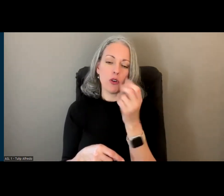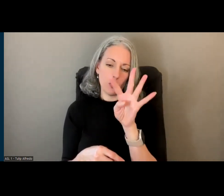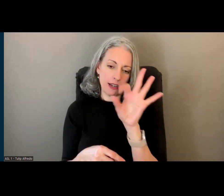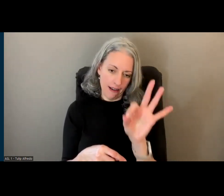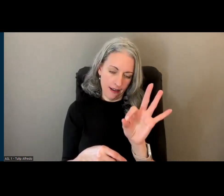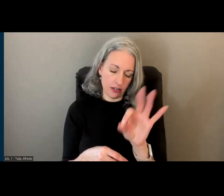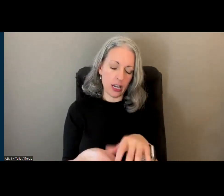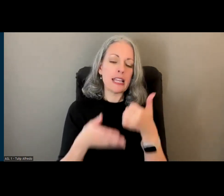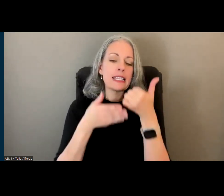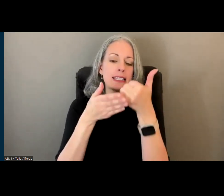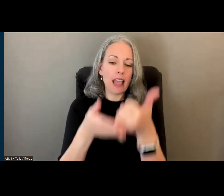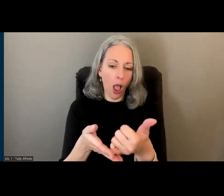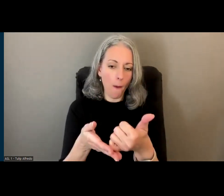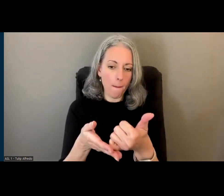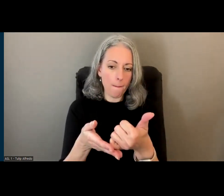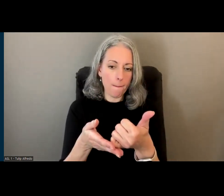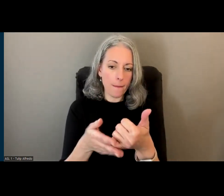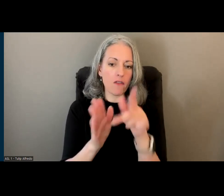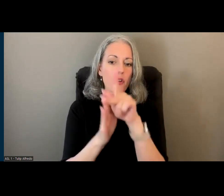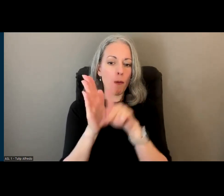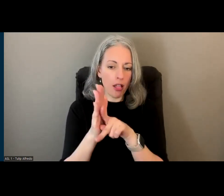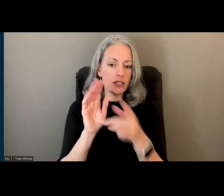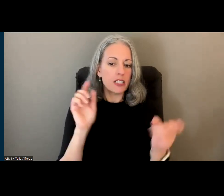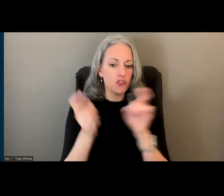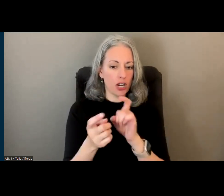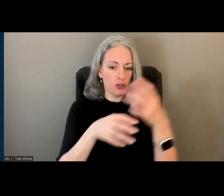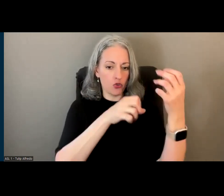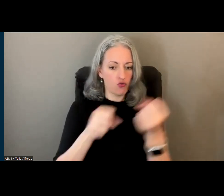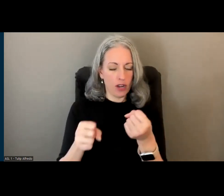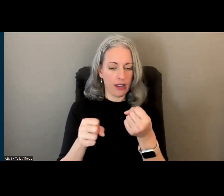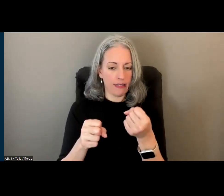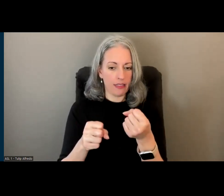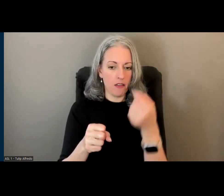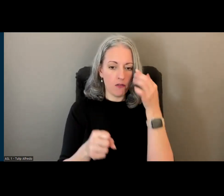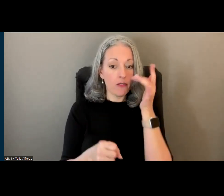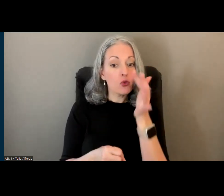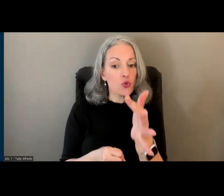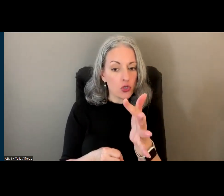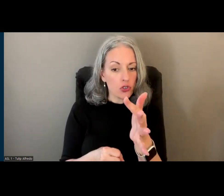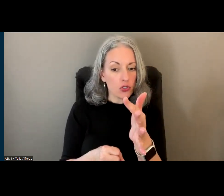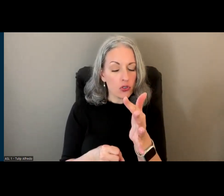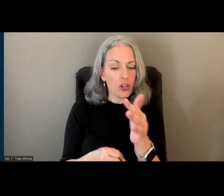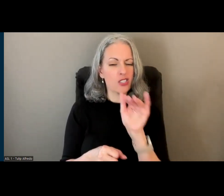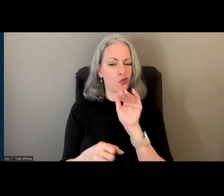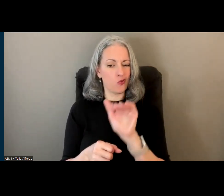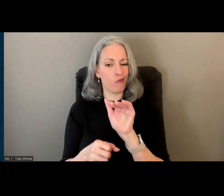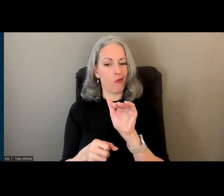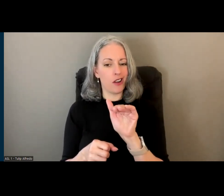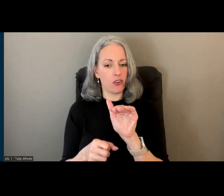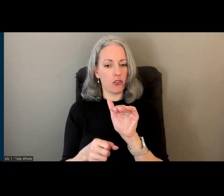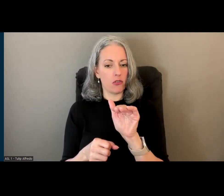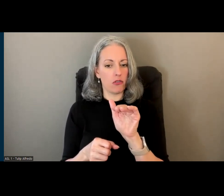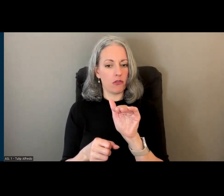is to help steward through the policy changes needed to strengthen the aging network for the future. So it's a reminder in these